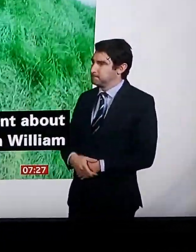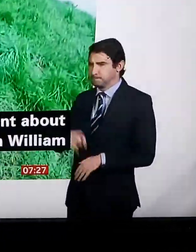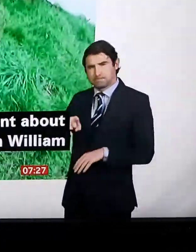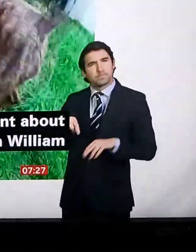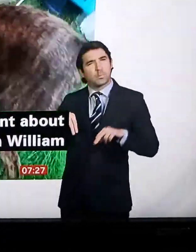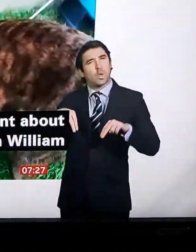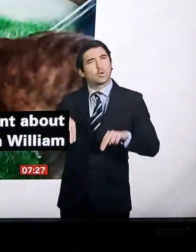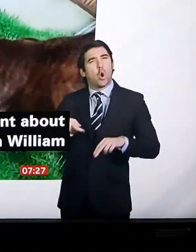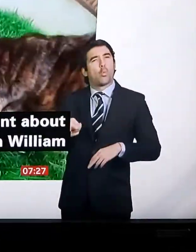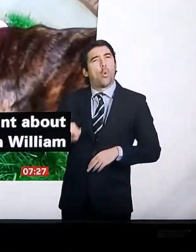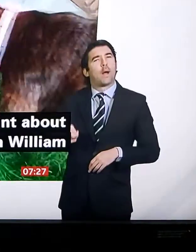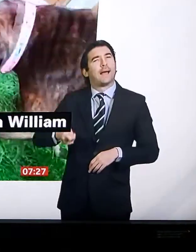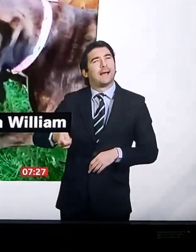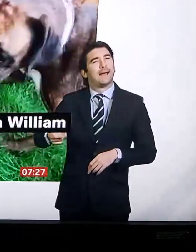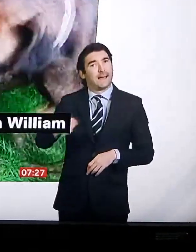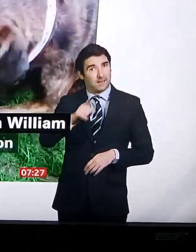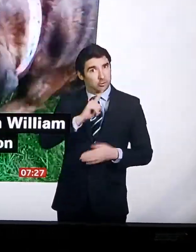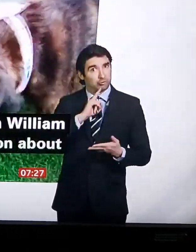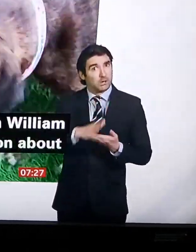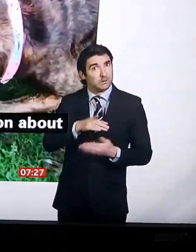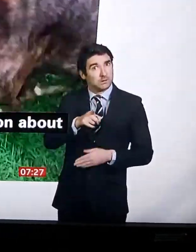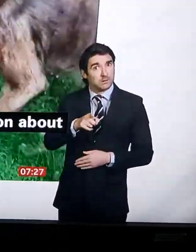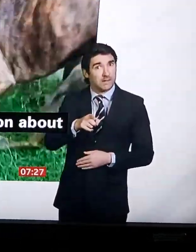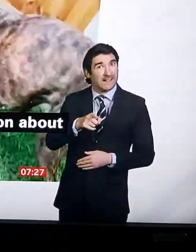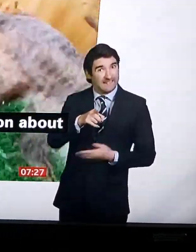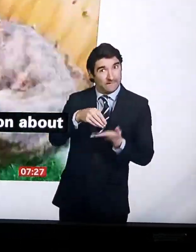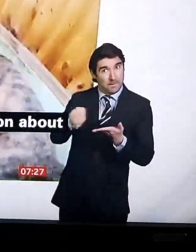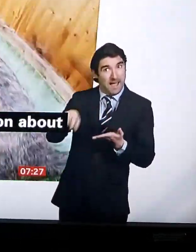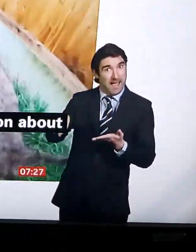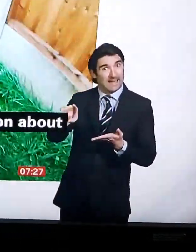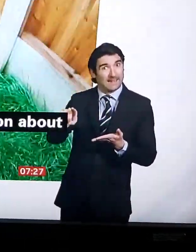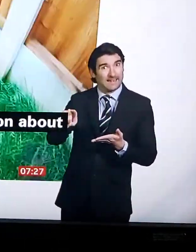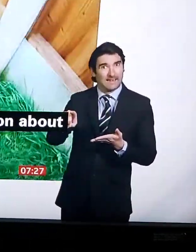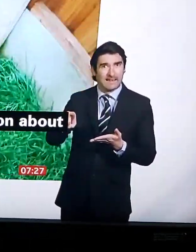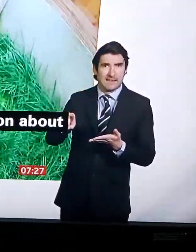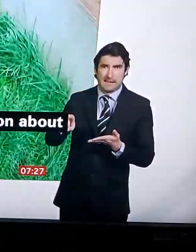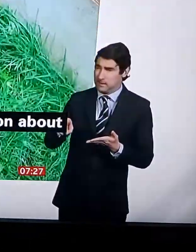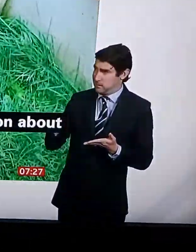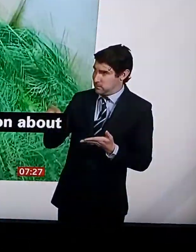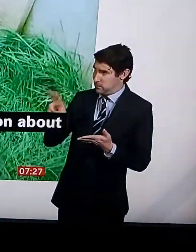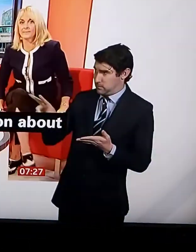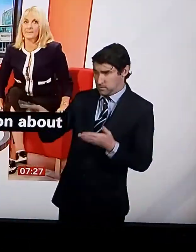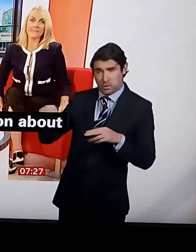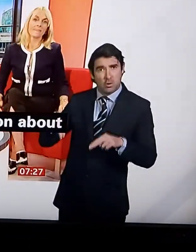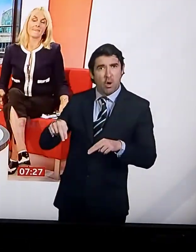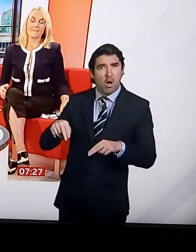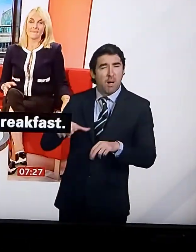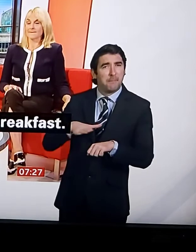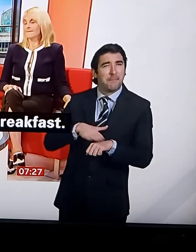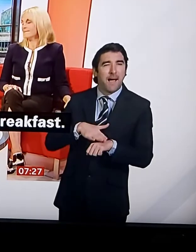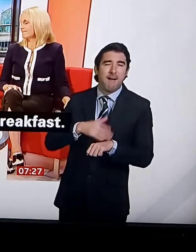for better regulation of dog walkers, trainers and groomers after finding their pet had suffered abuse.